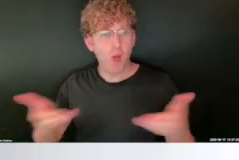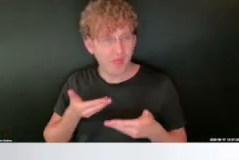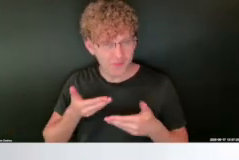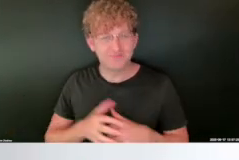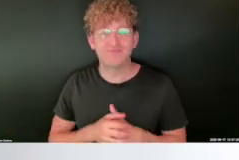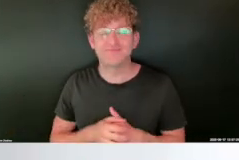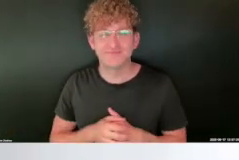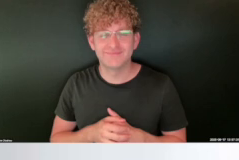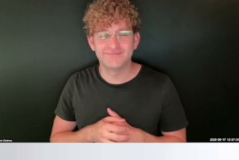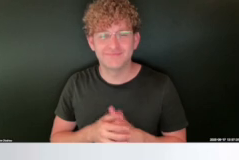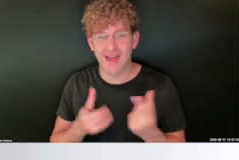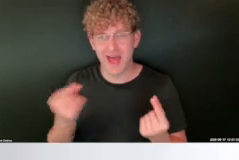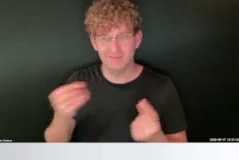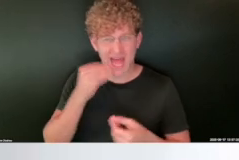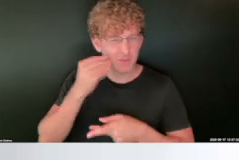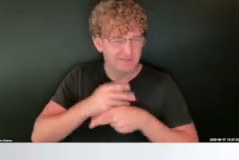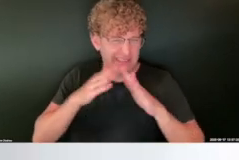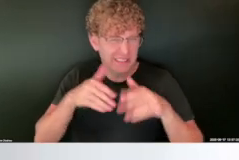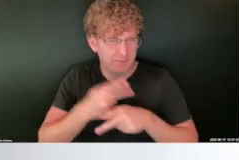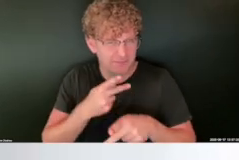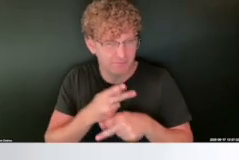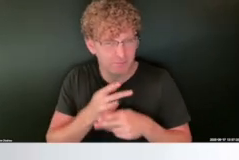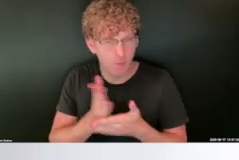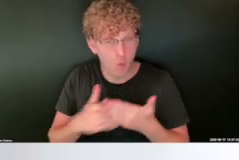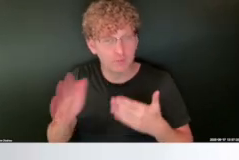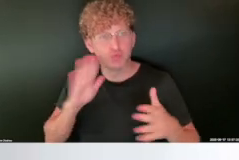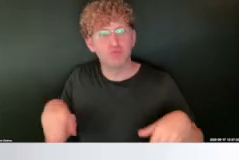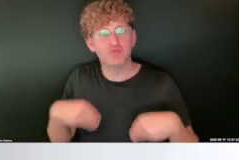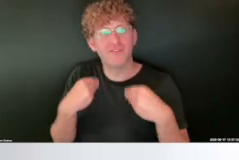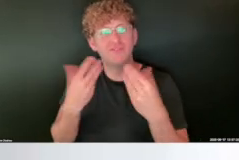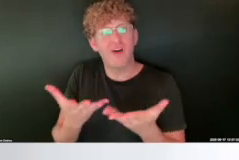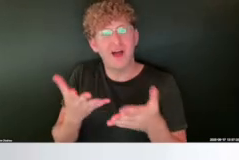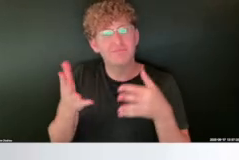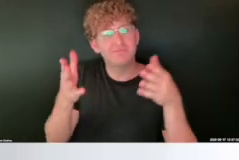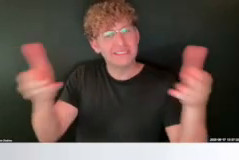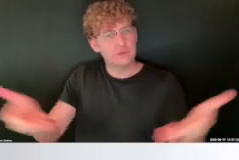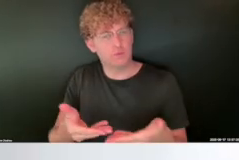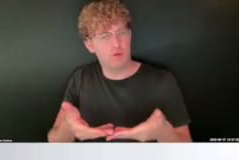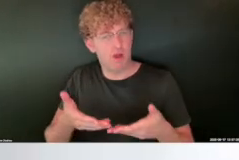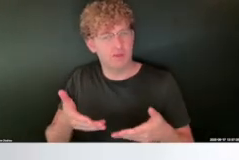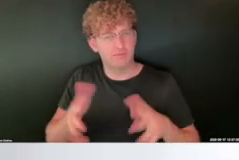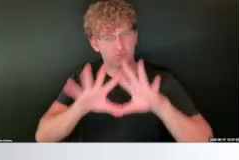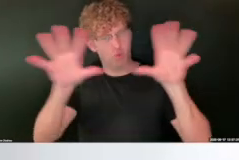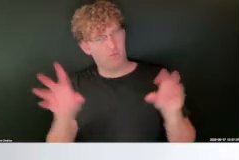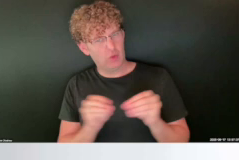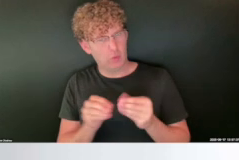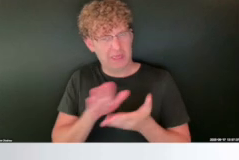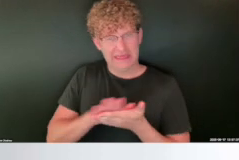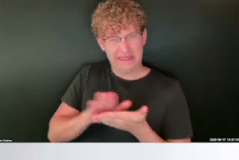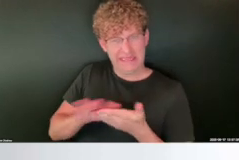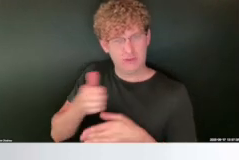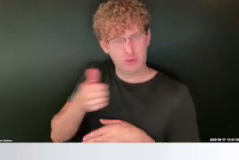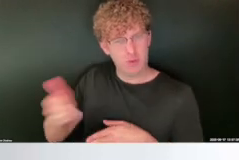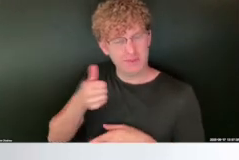Next, I'll provide an introduction and overview about the Clean Transportation Incentives Funding Plan before we get into